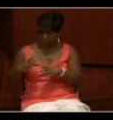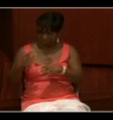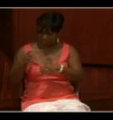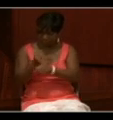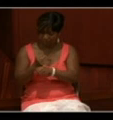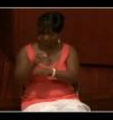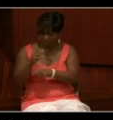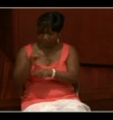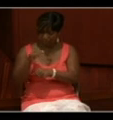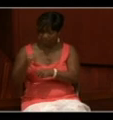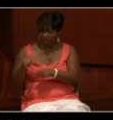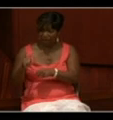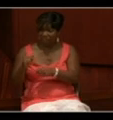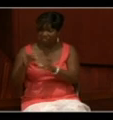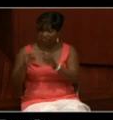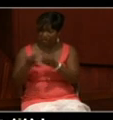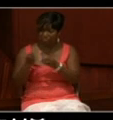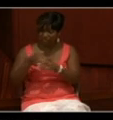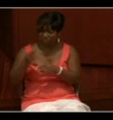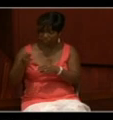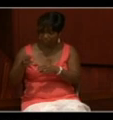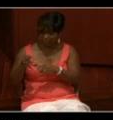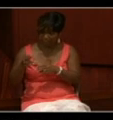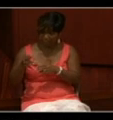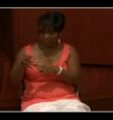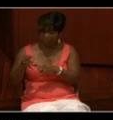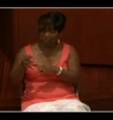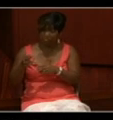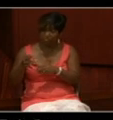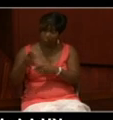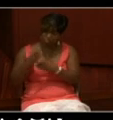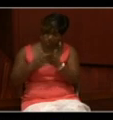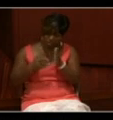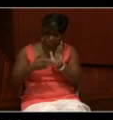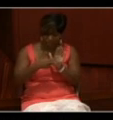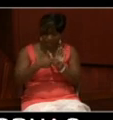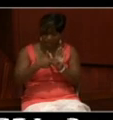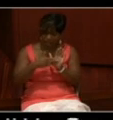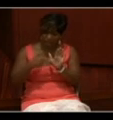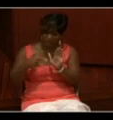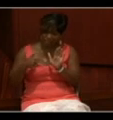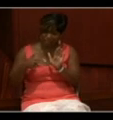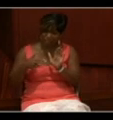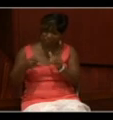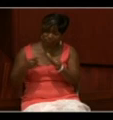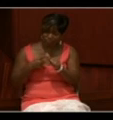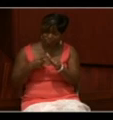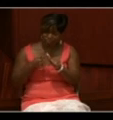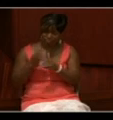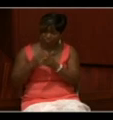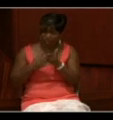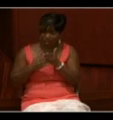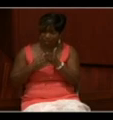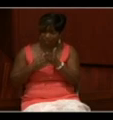history. There are some parts here that are highlighted. The first part